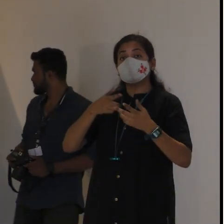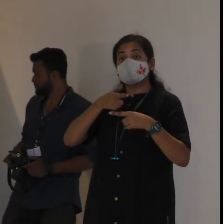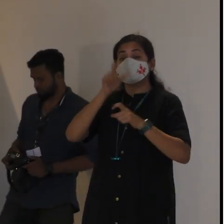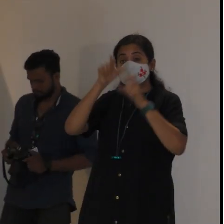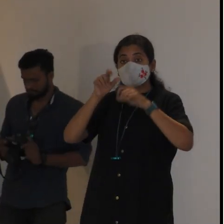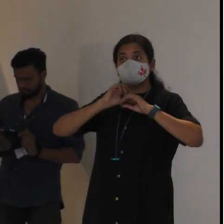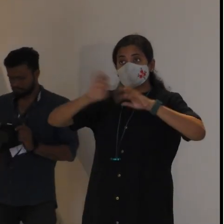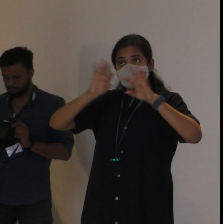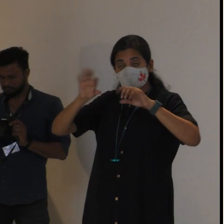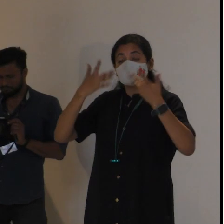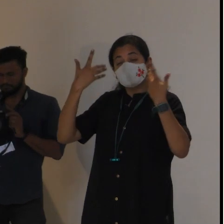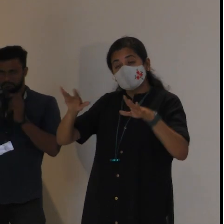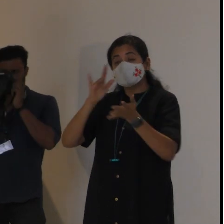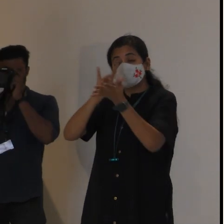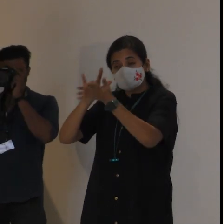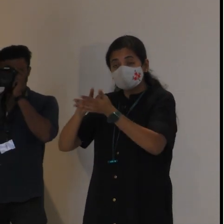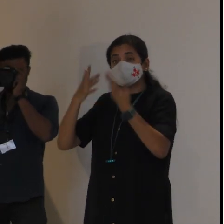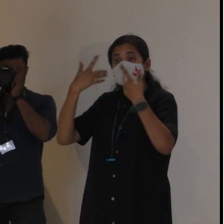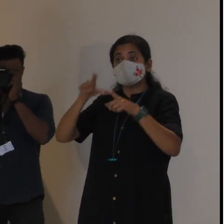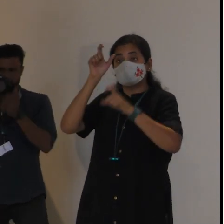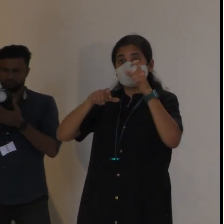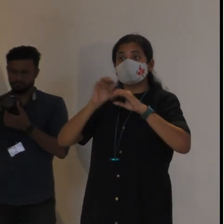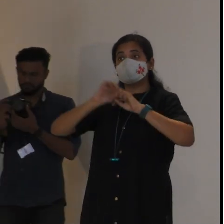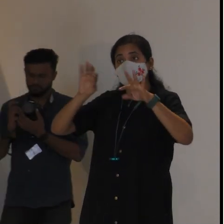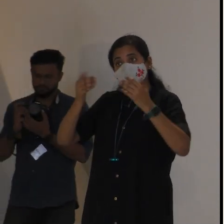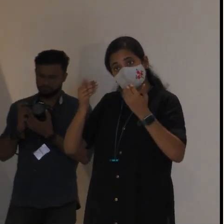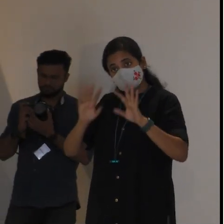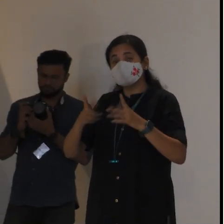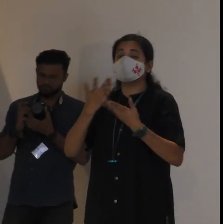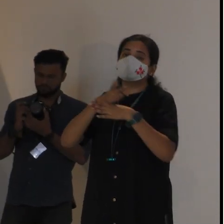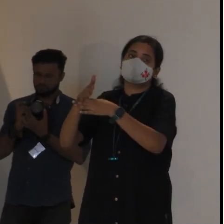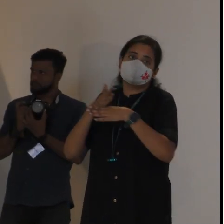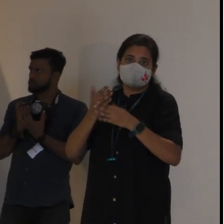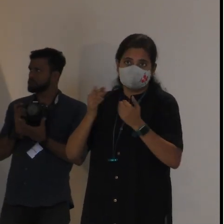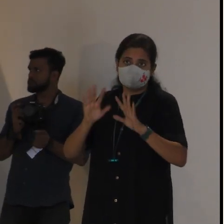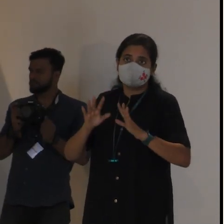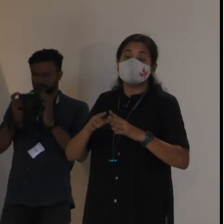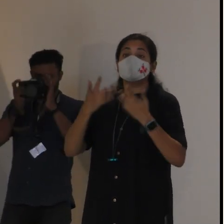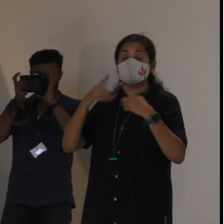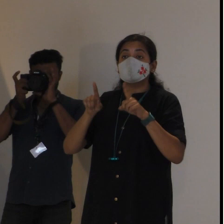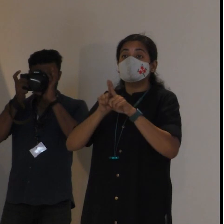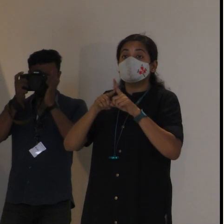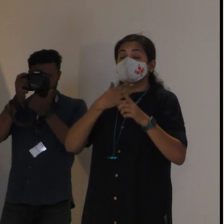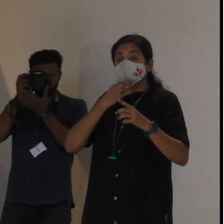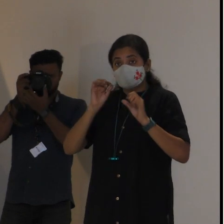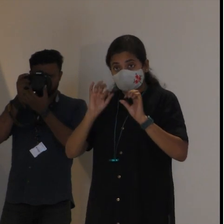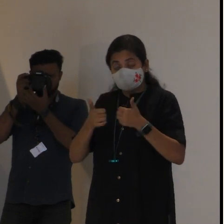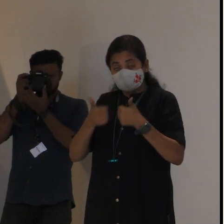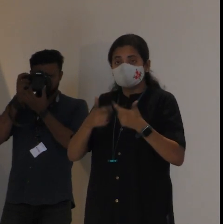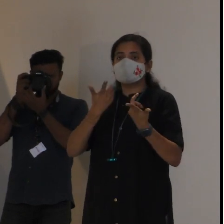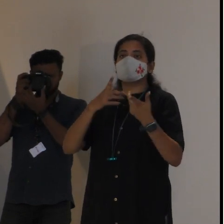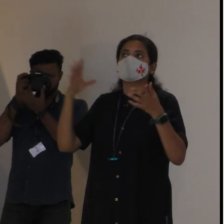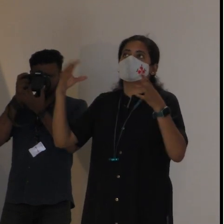public domain. Anyone, anywhere can tap into it at any time and share it, right? And therefore, it leaves space for organic